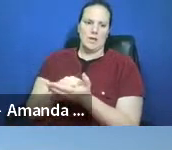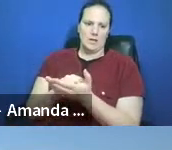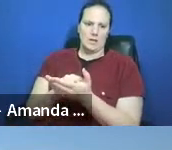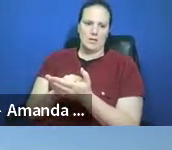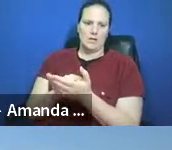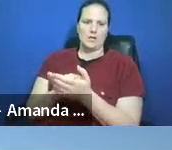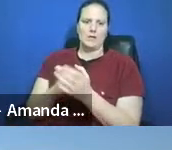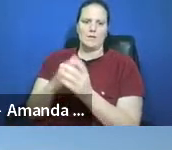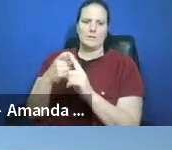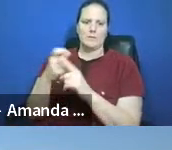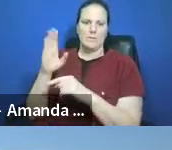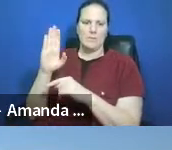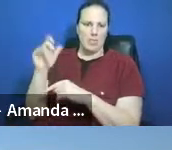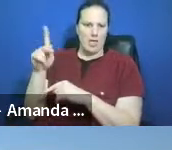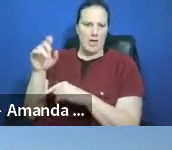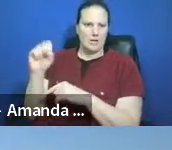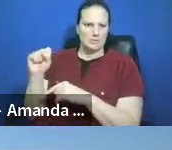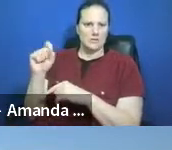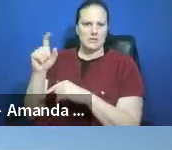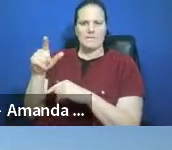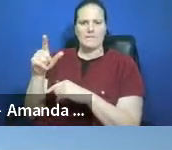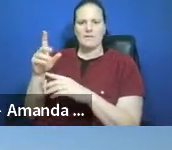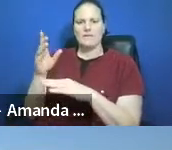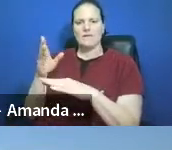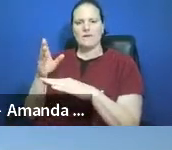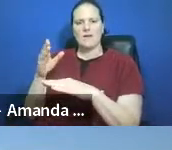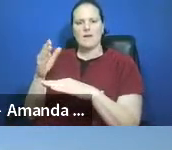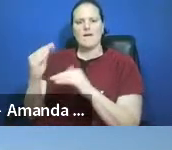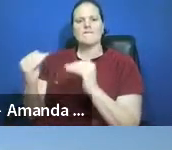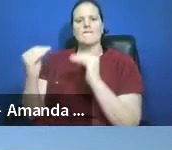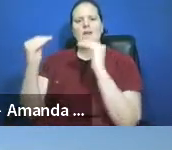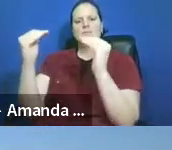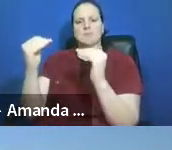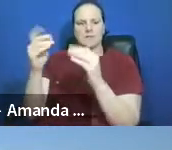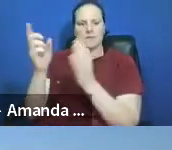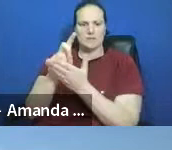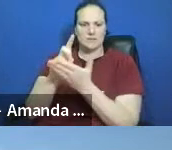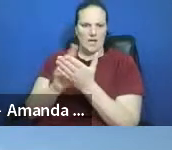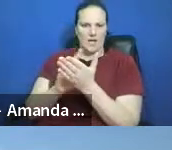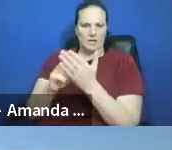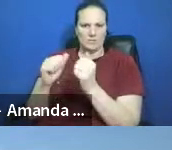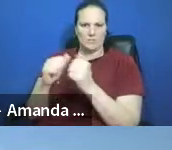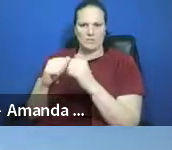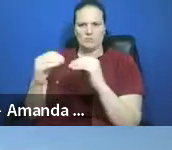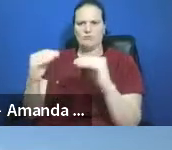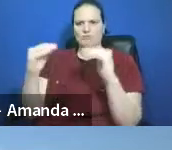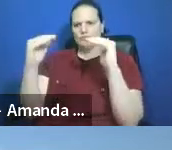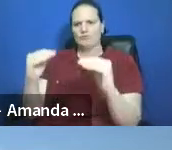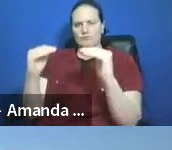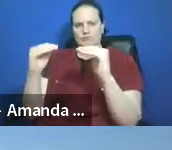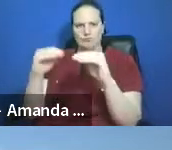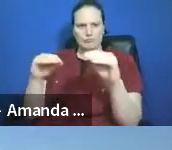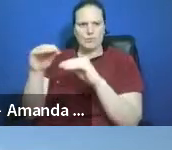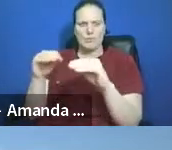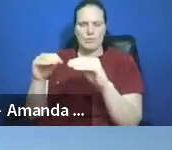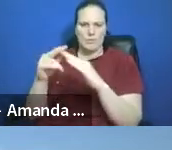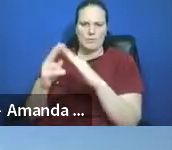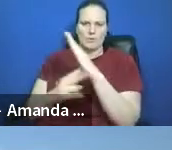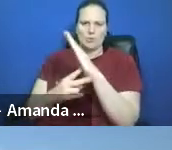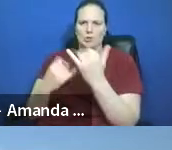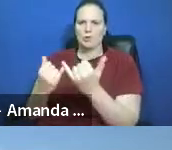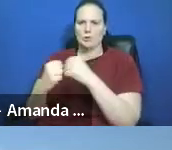And actually there's been advancement in design and aesthetics around movable bridges. The current structures